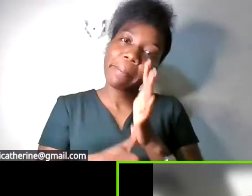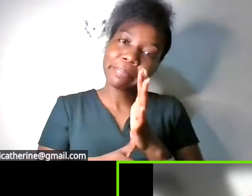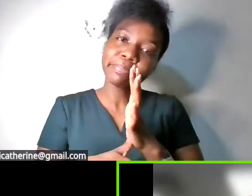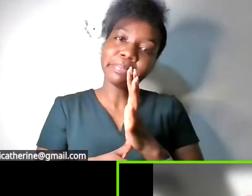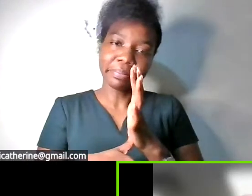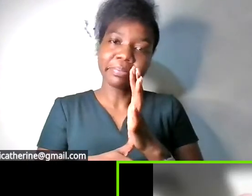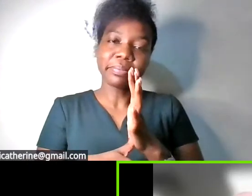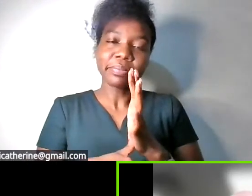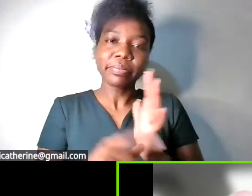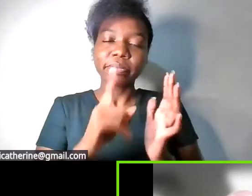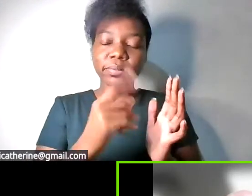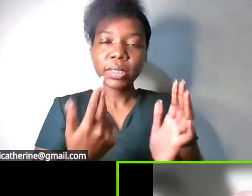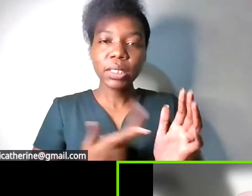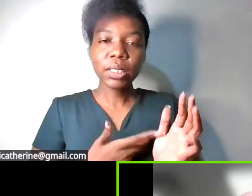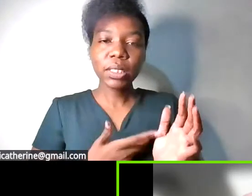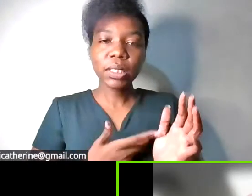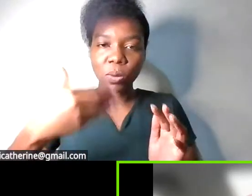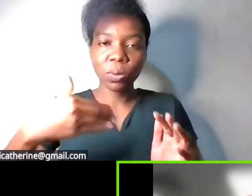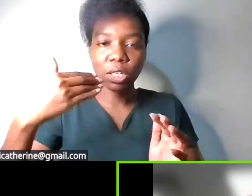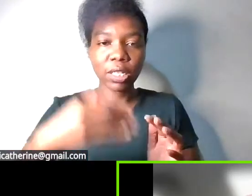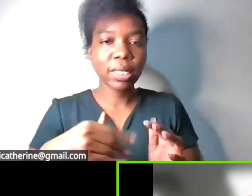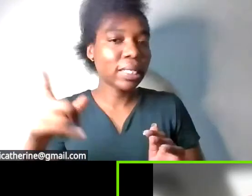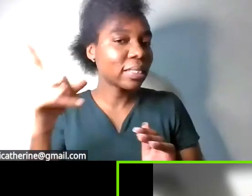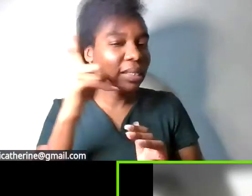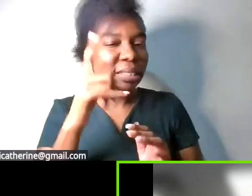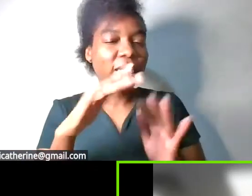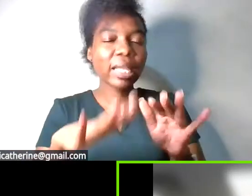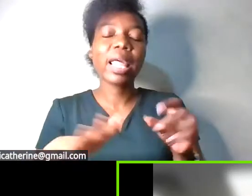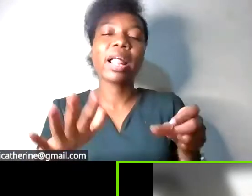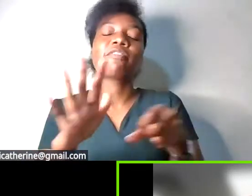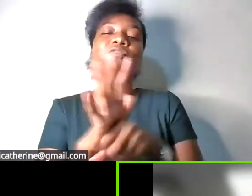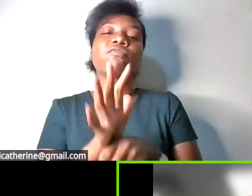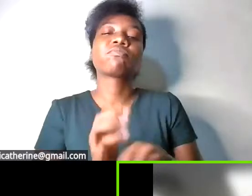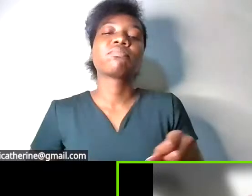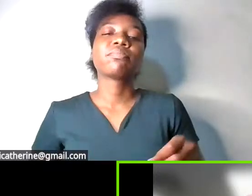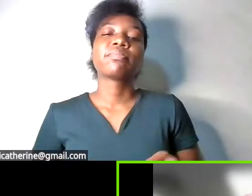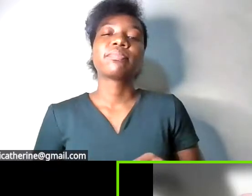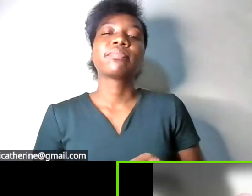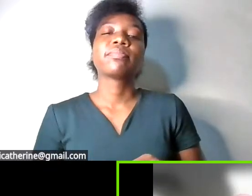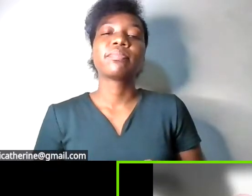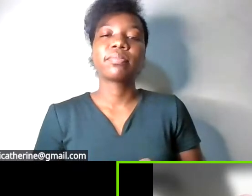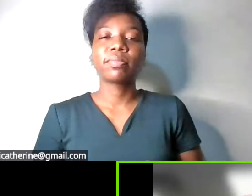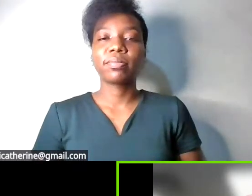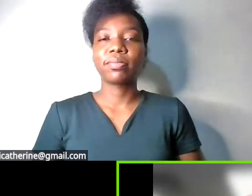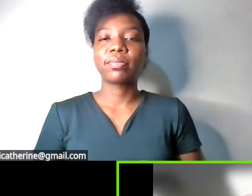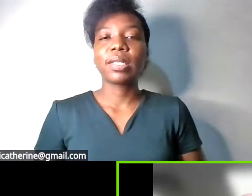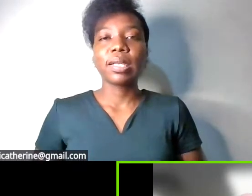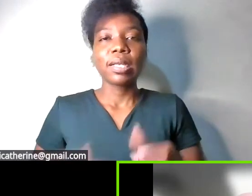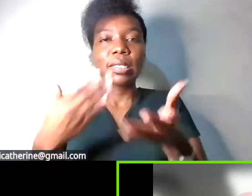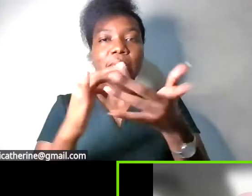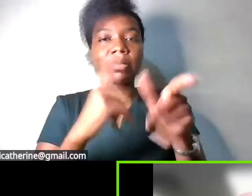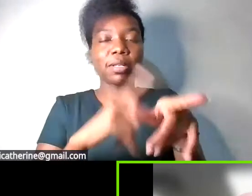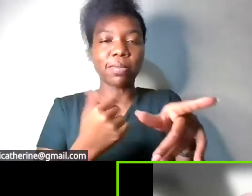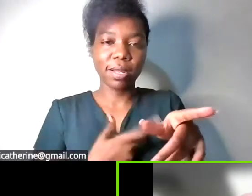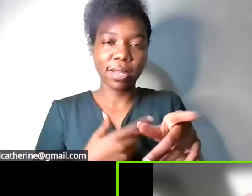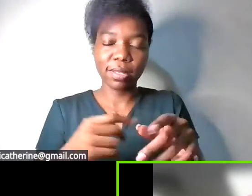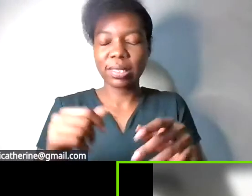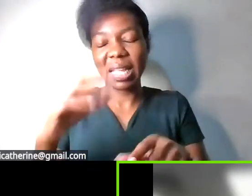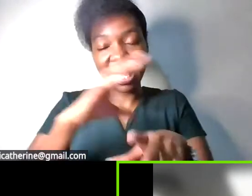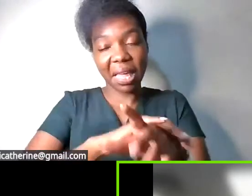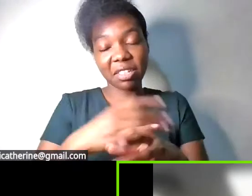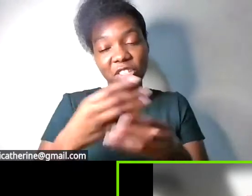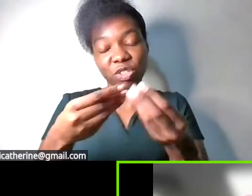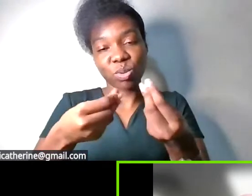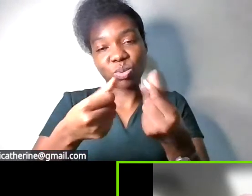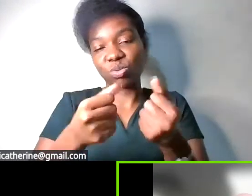have to listen carefully to what they say. Sometimes we may not be able to find all the solution for them, but